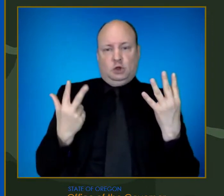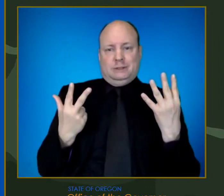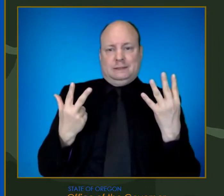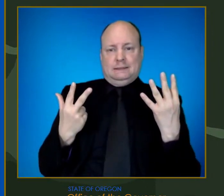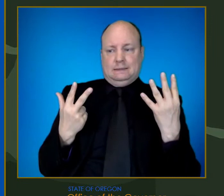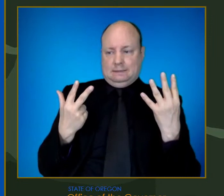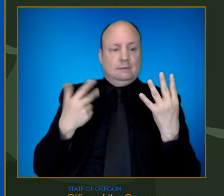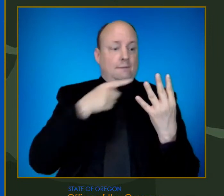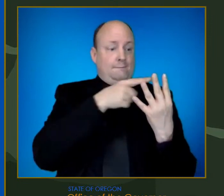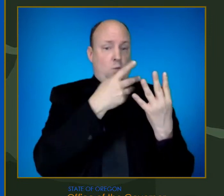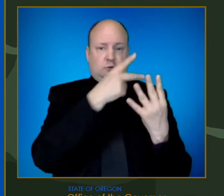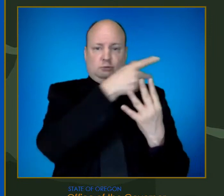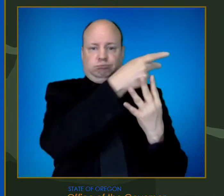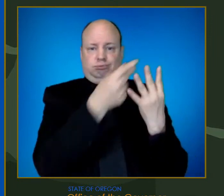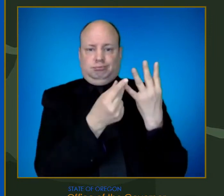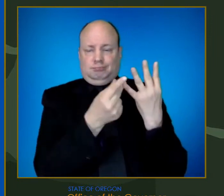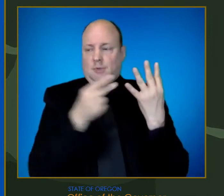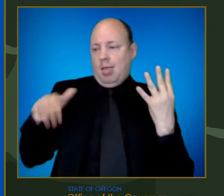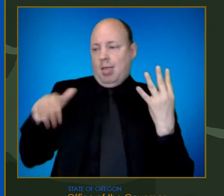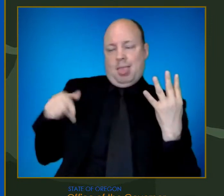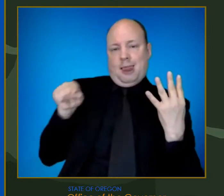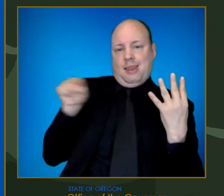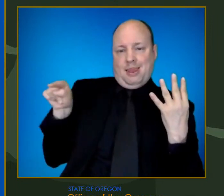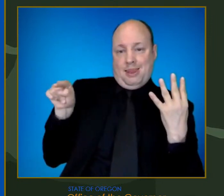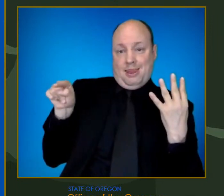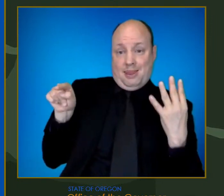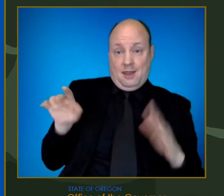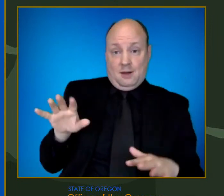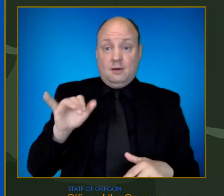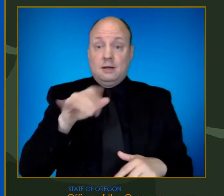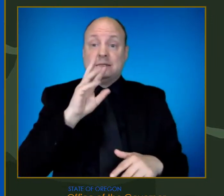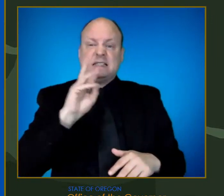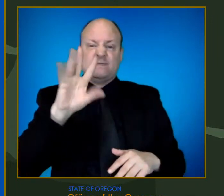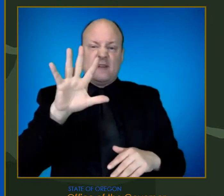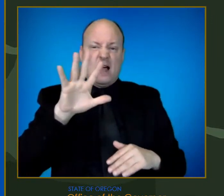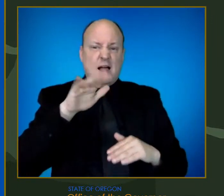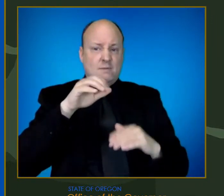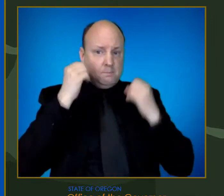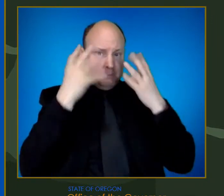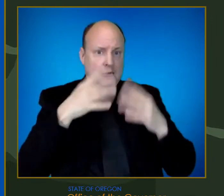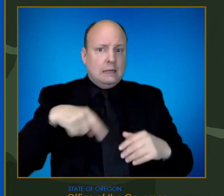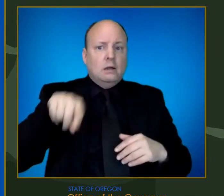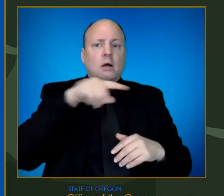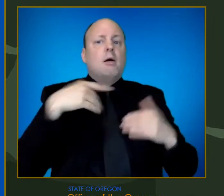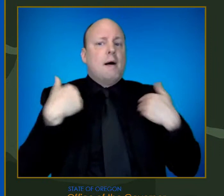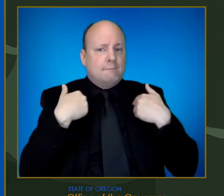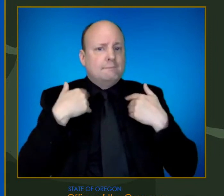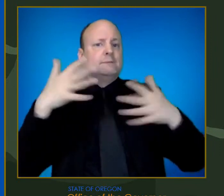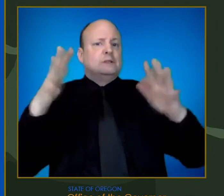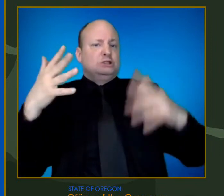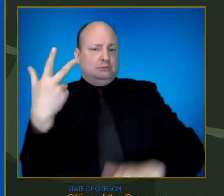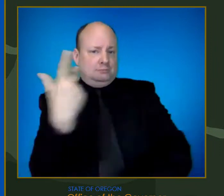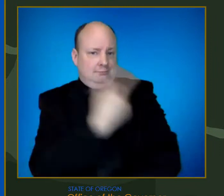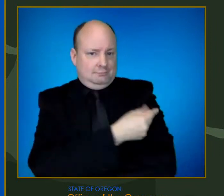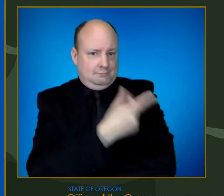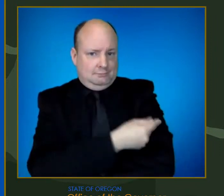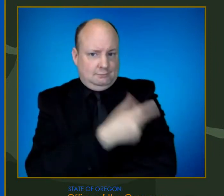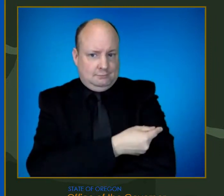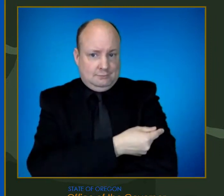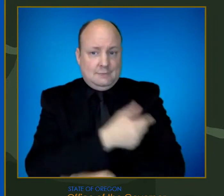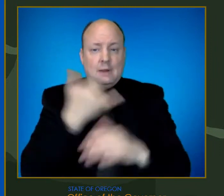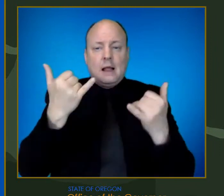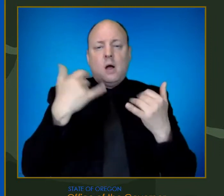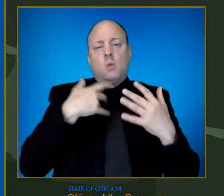765,542 people who are 65 and older have received at least one shot. Let me give you a brief update on our projected